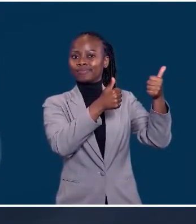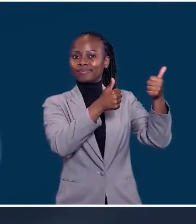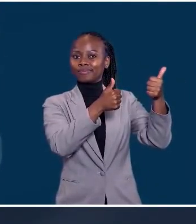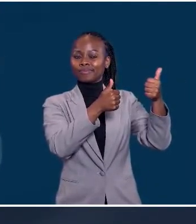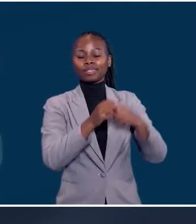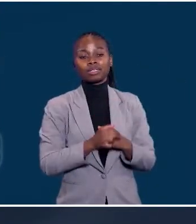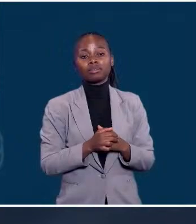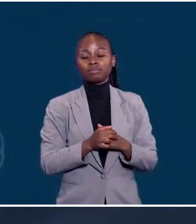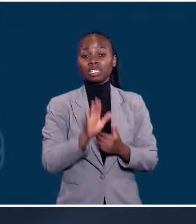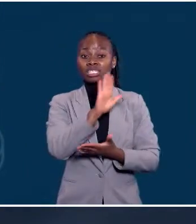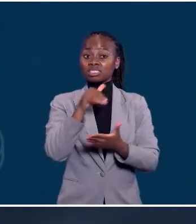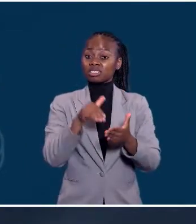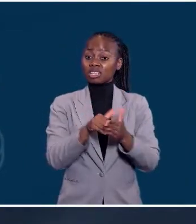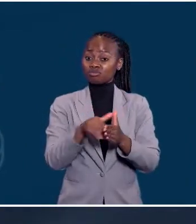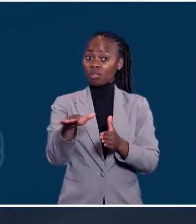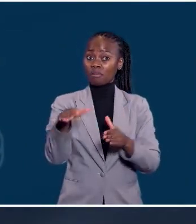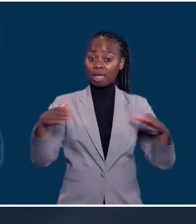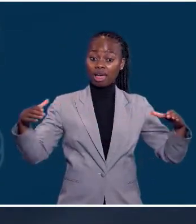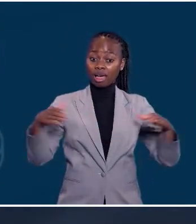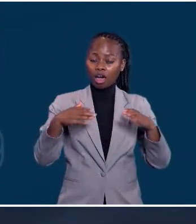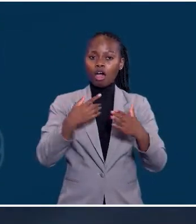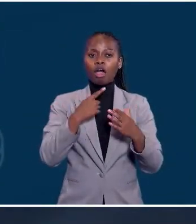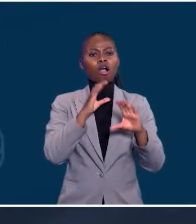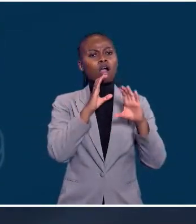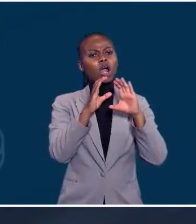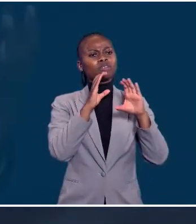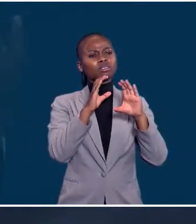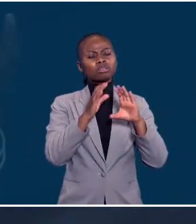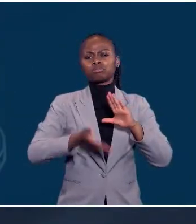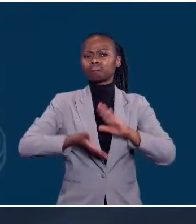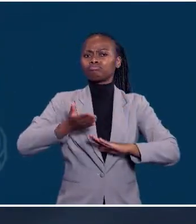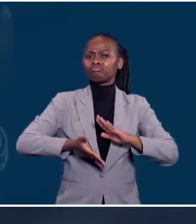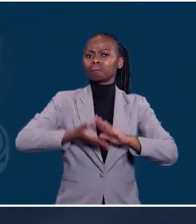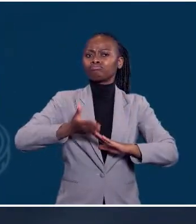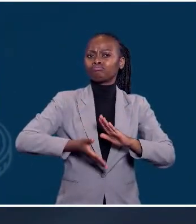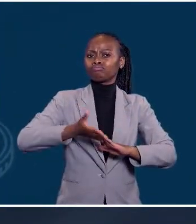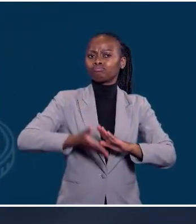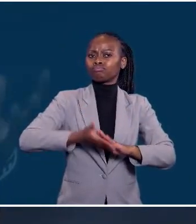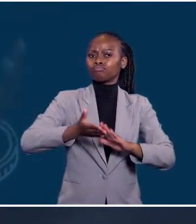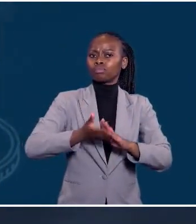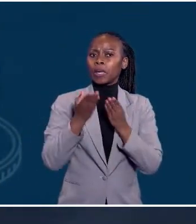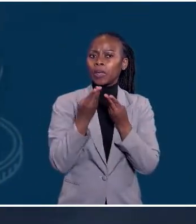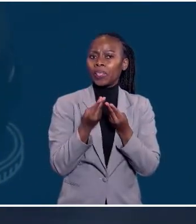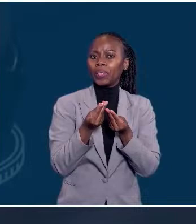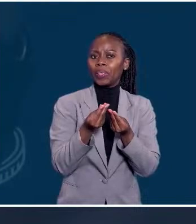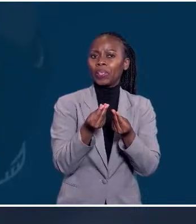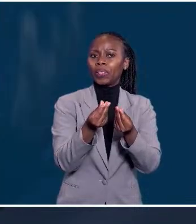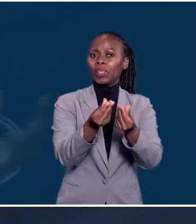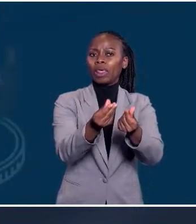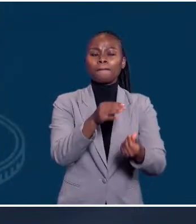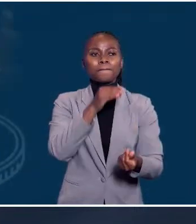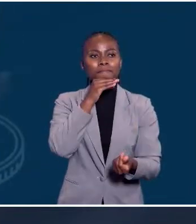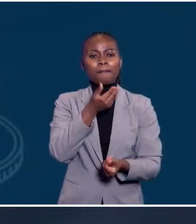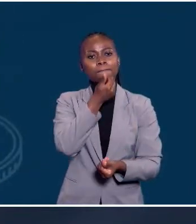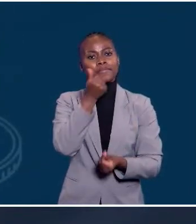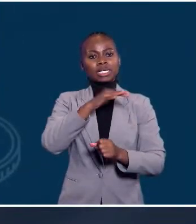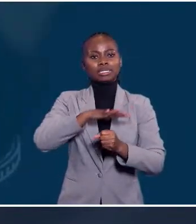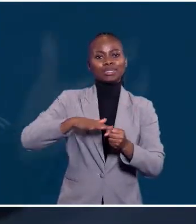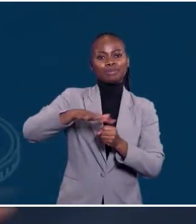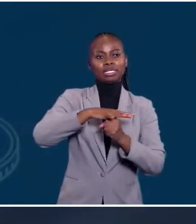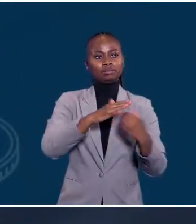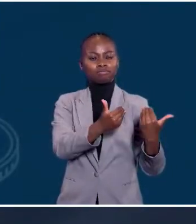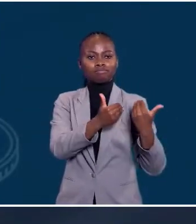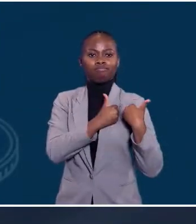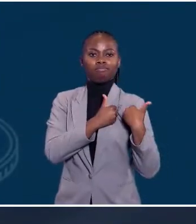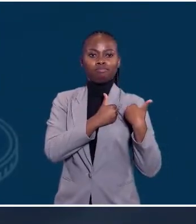central banking is a very collegial one. It's like the best space, most secure space